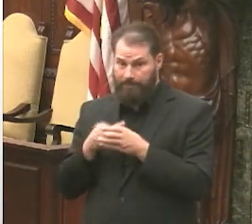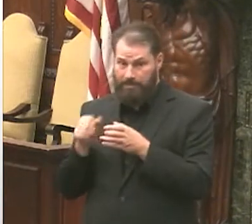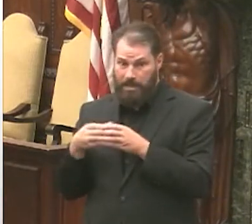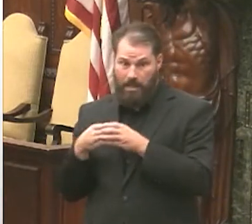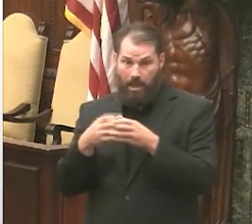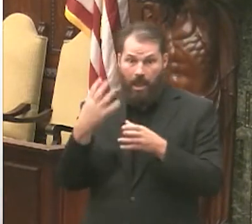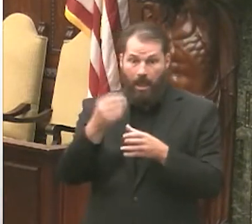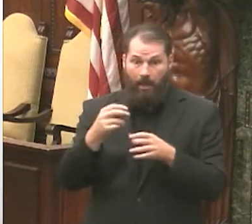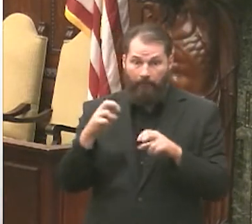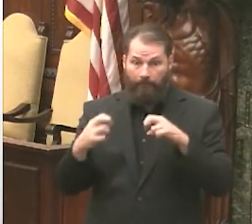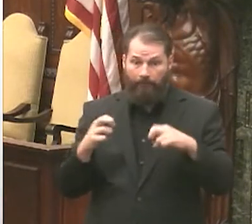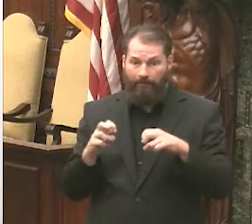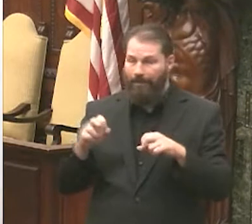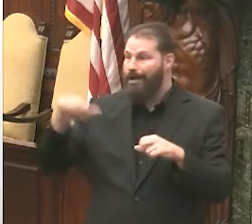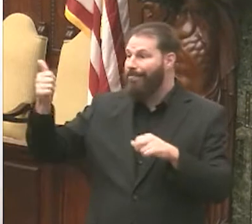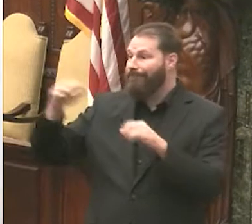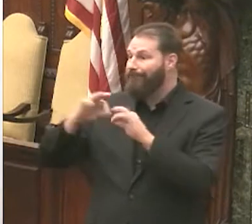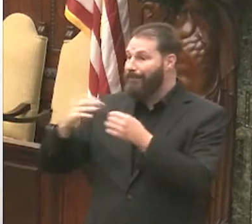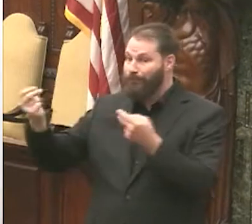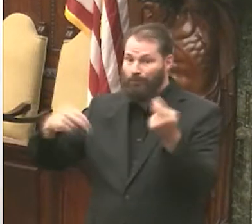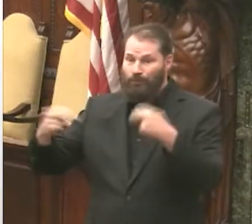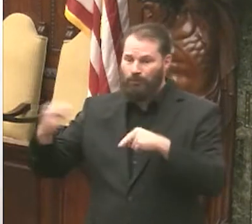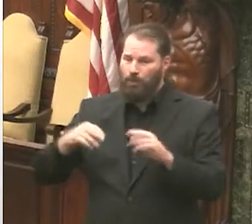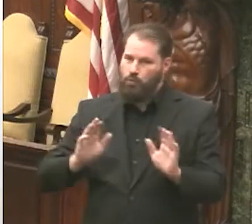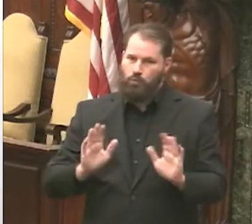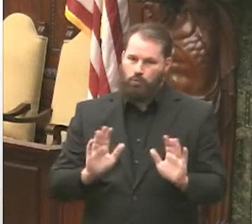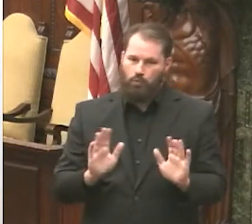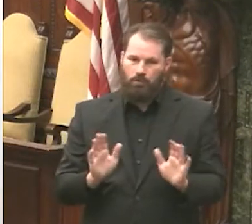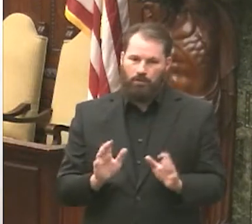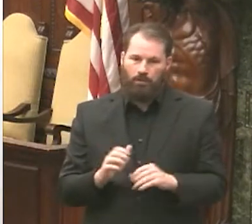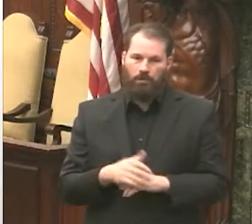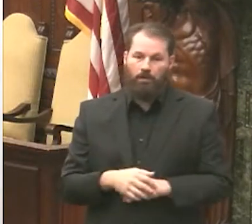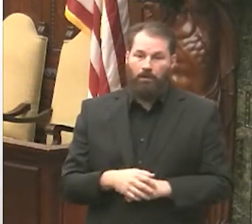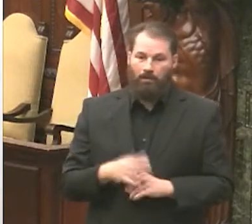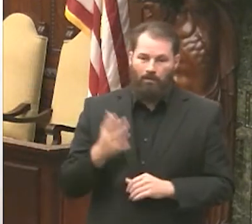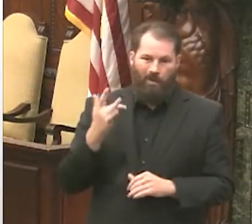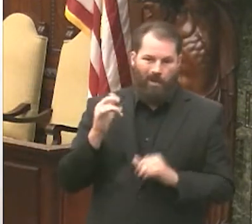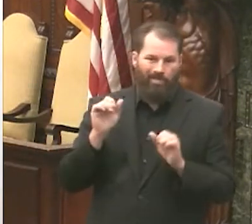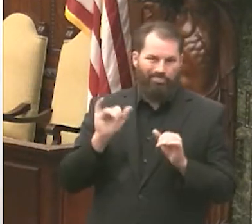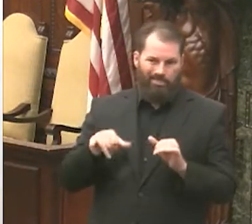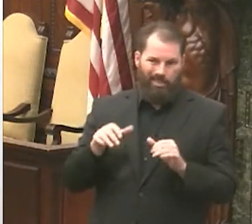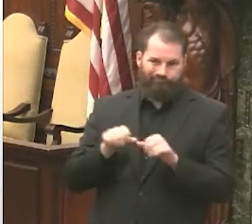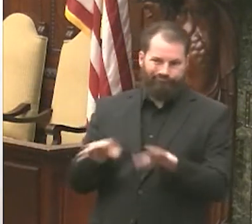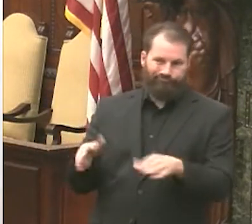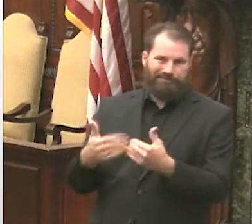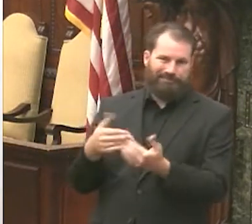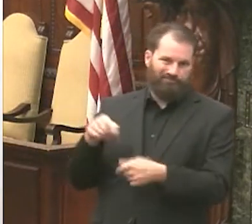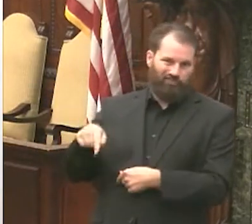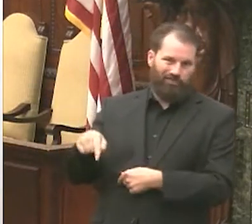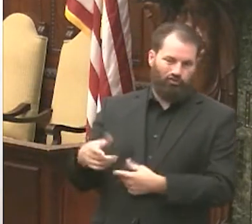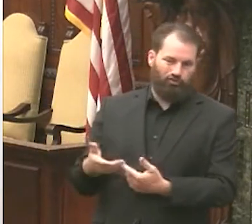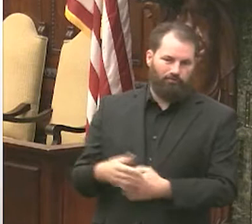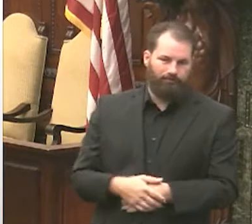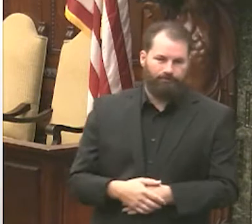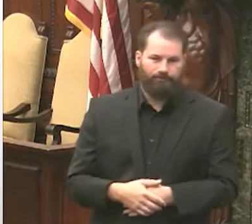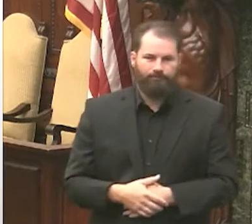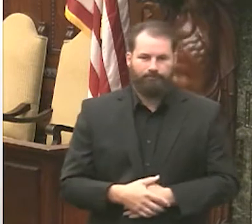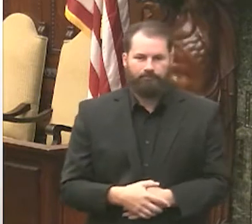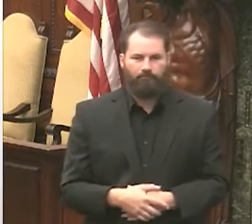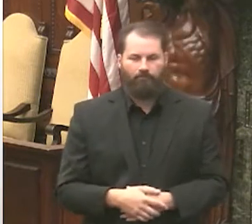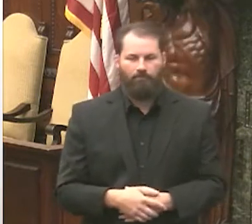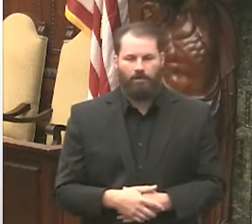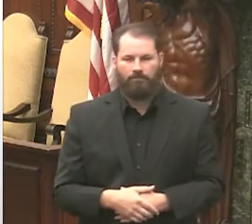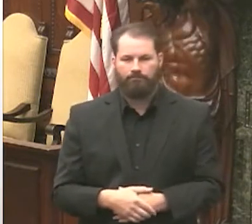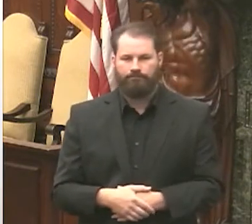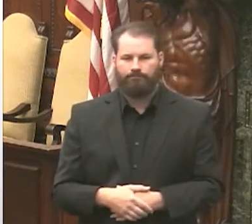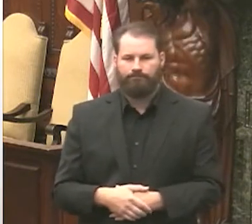to be dining together because that'll increase the opportunity of spread between households, which is a big part of our problem right now. There's no seating